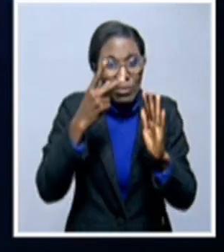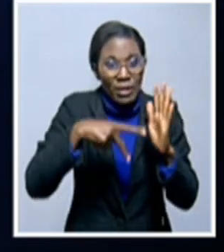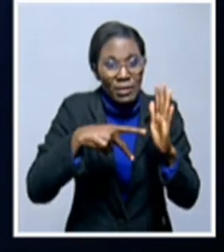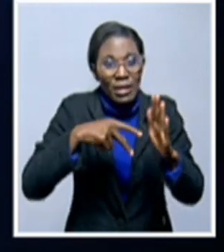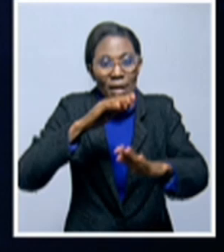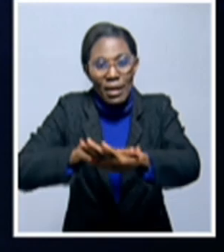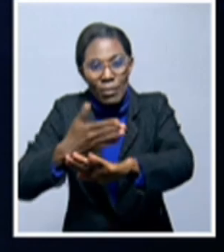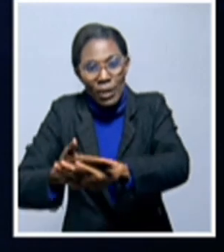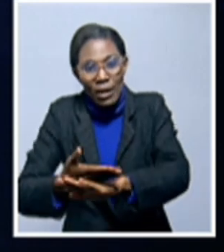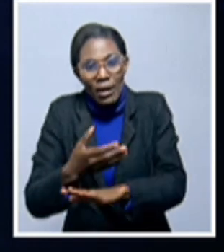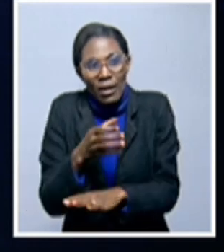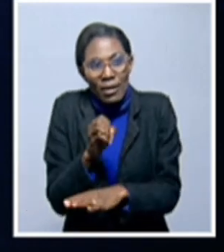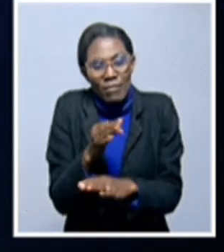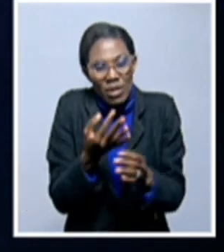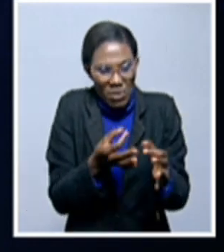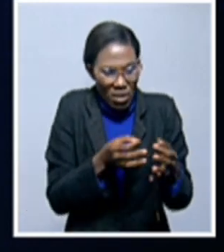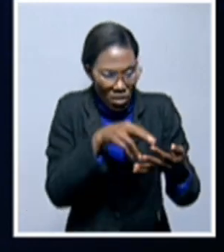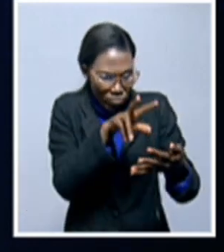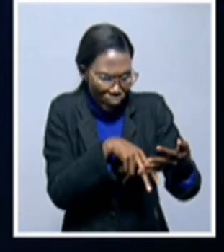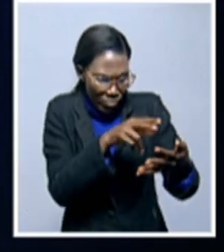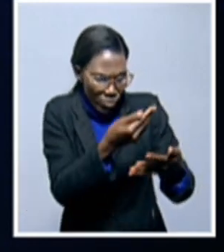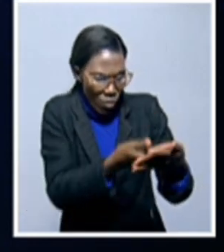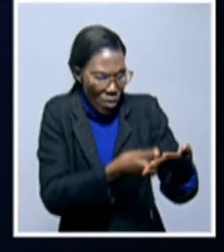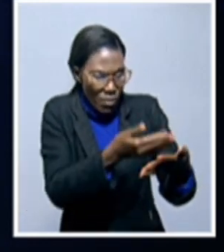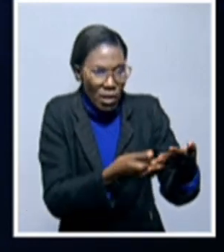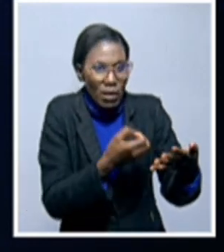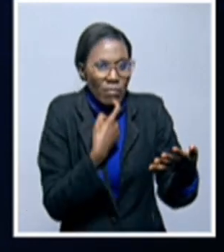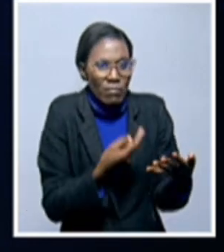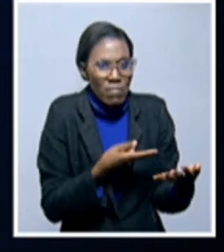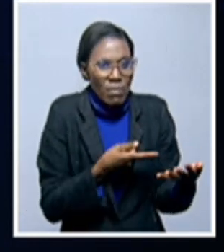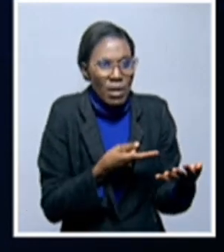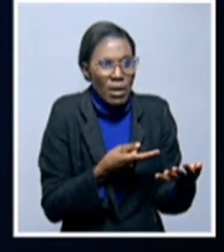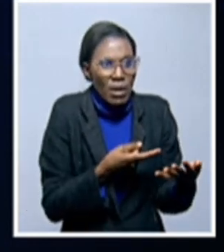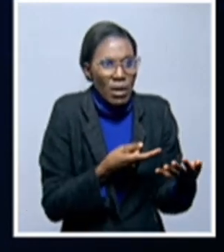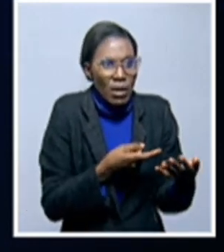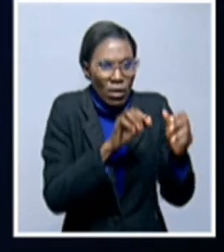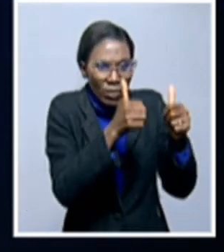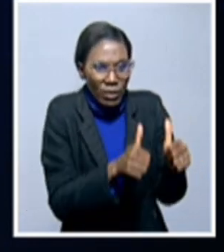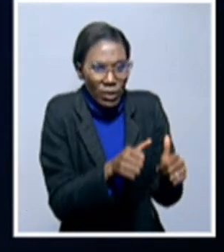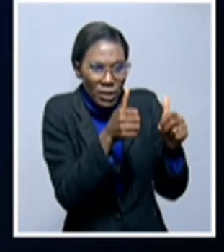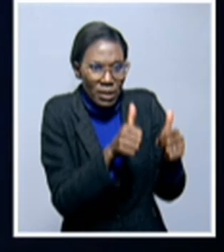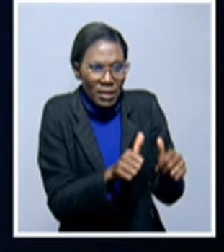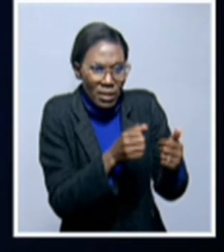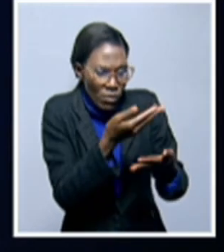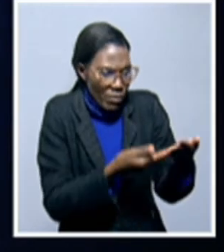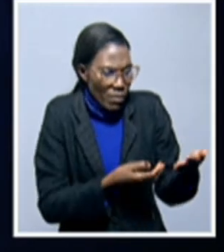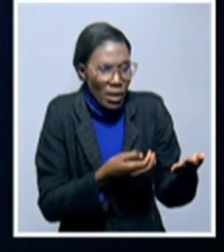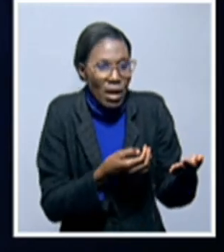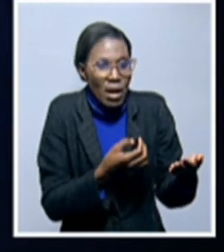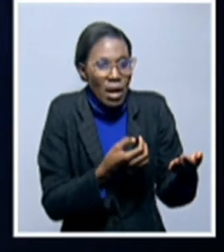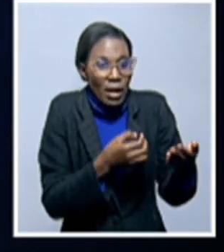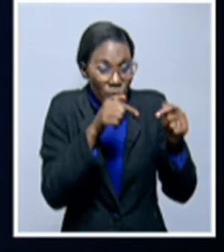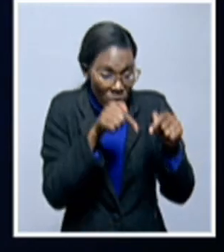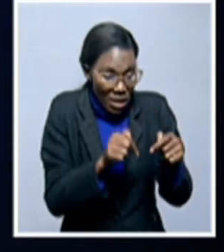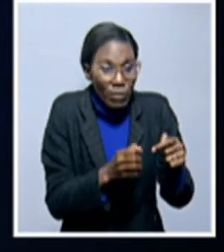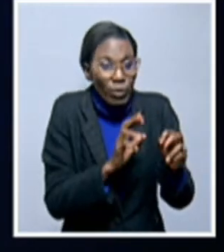example, if I can just go back to if I can just take you to the order paper of today, what's going to unfold today. Right.